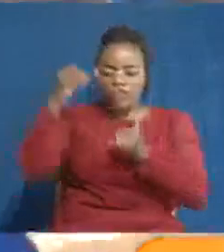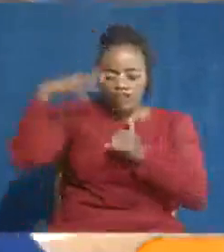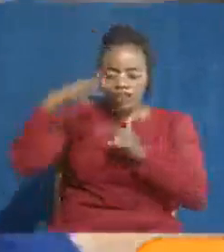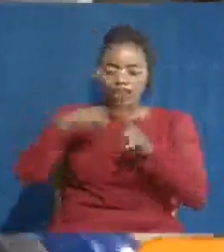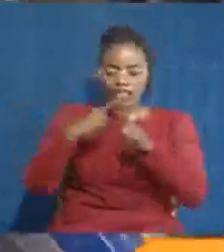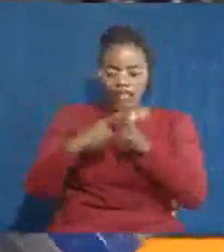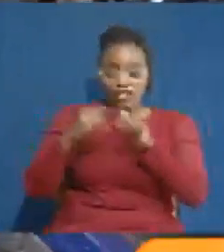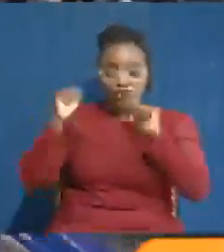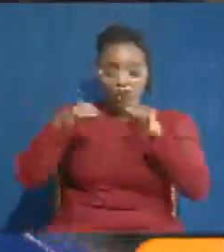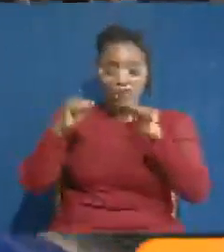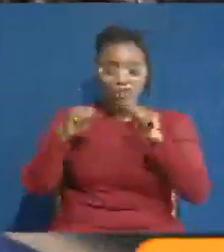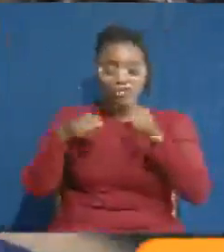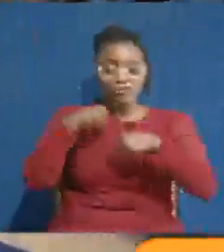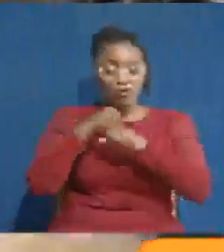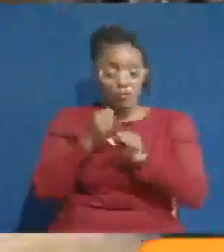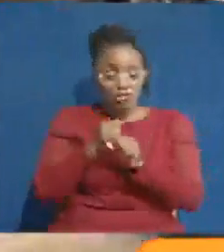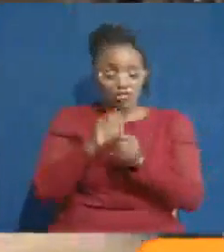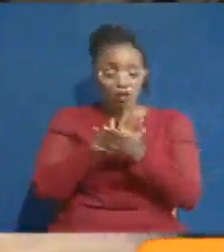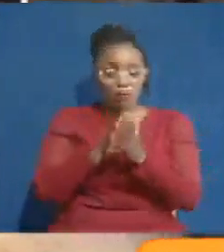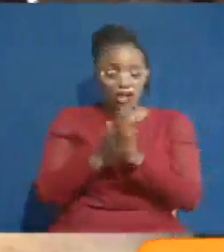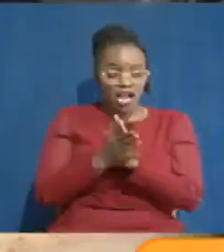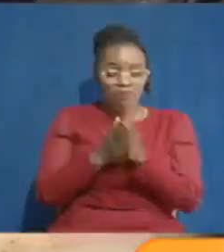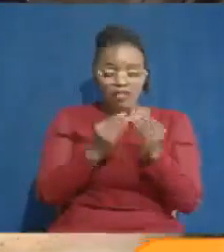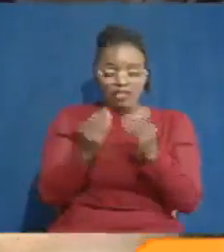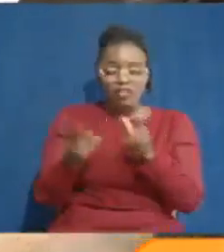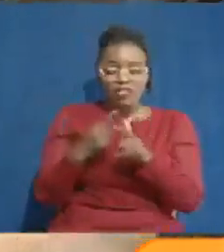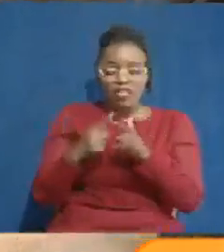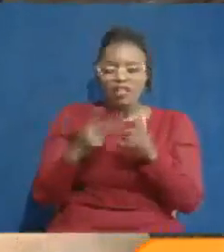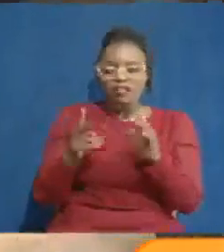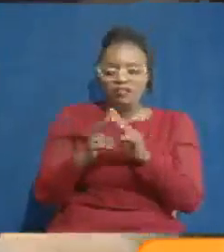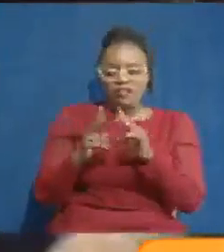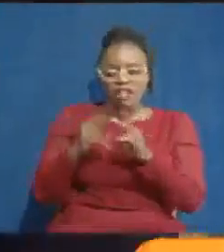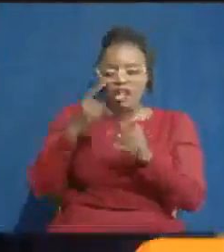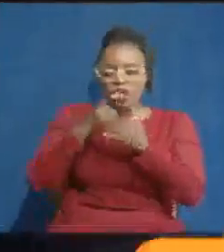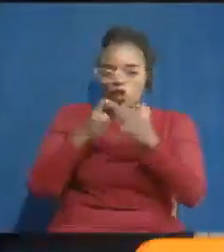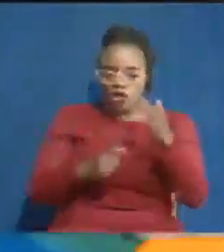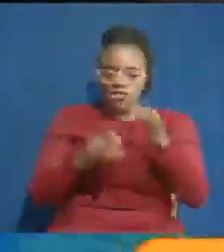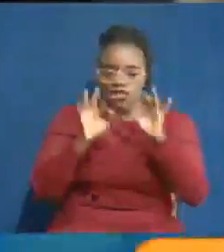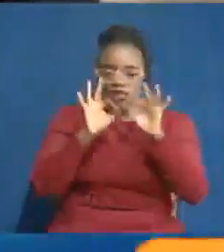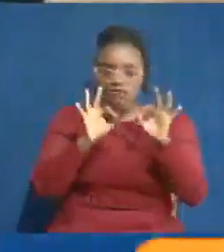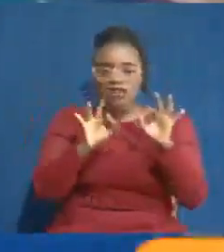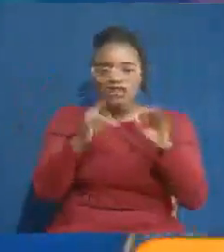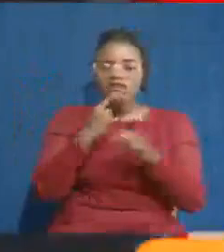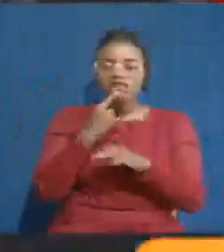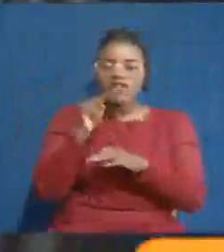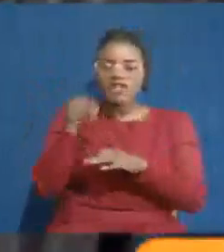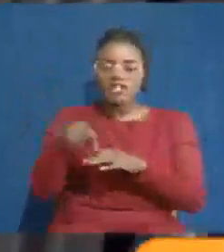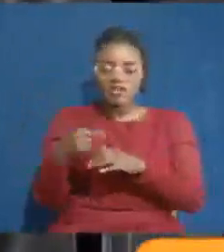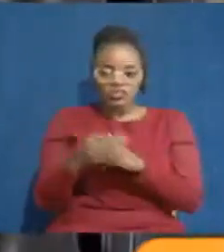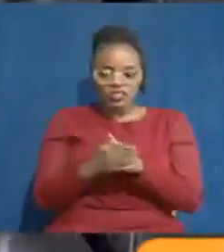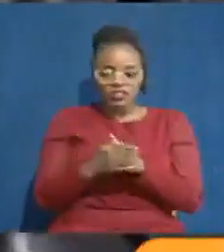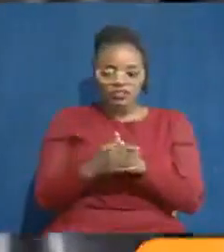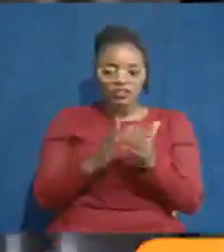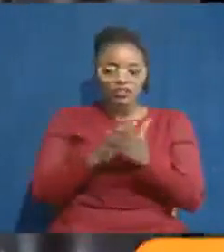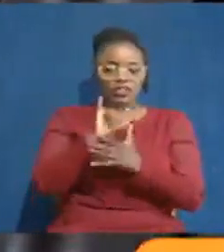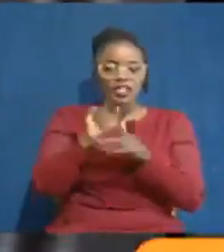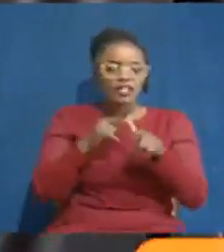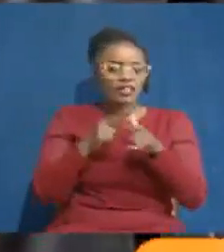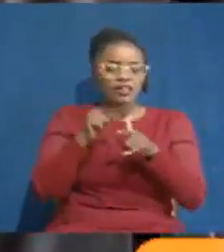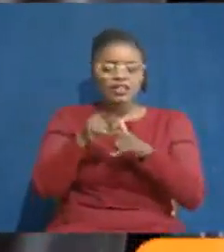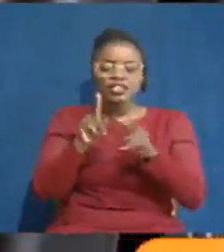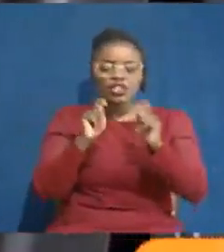able to make it become electric also at a very cost-effective price of about 100,000. So, how does